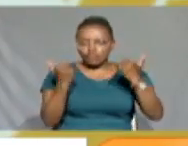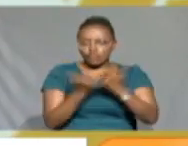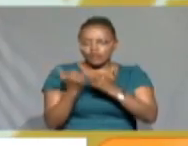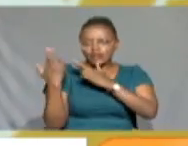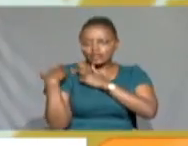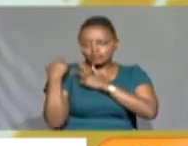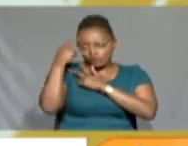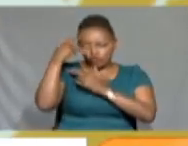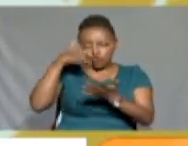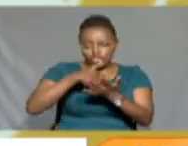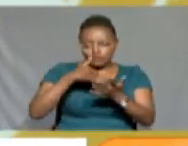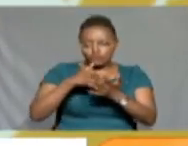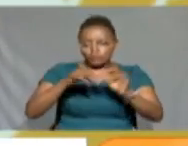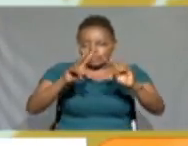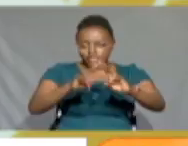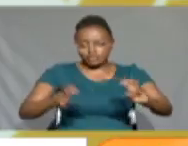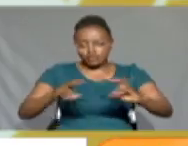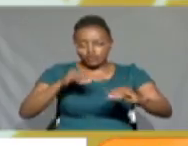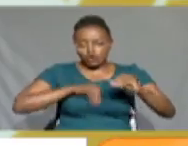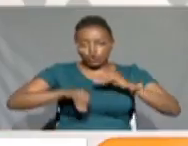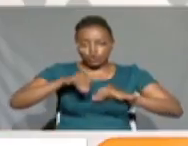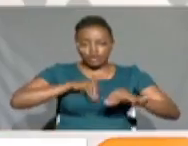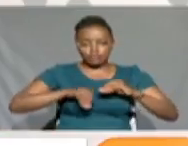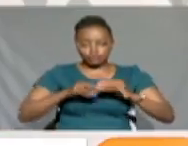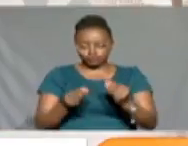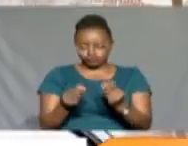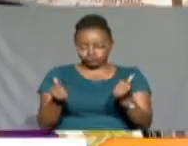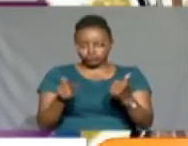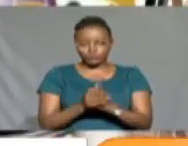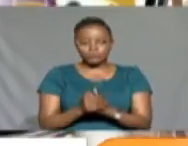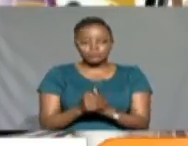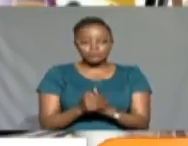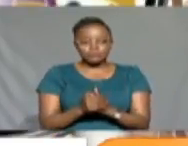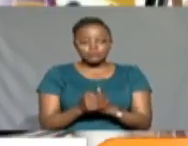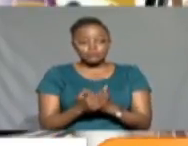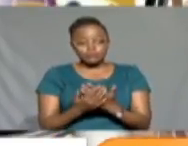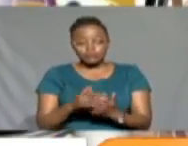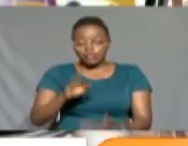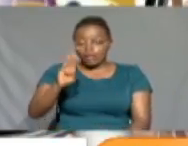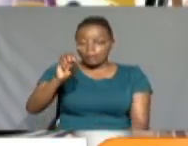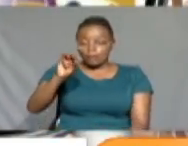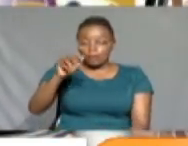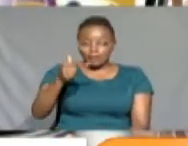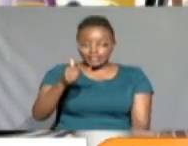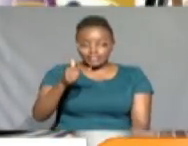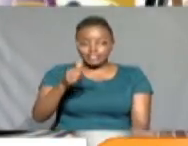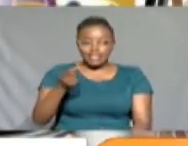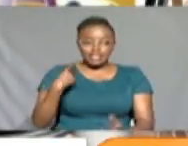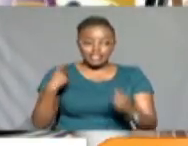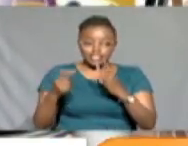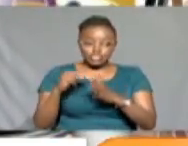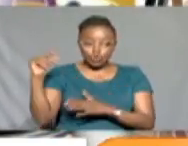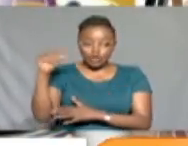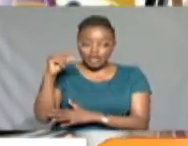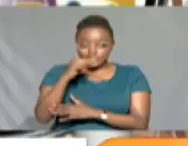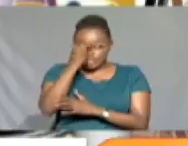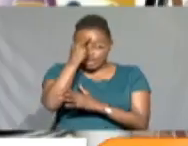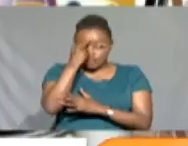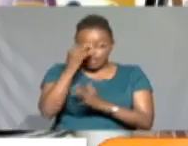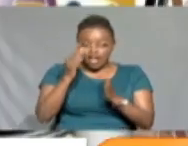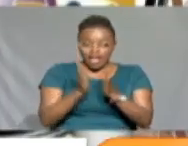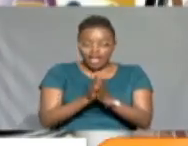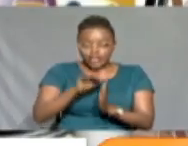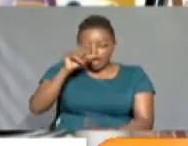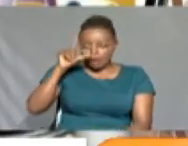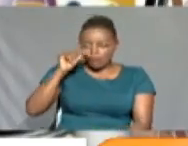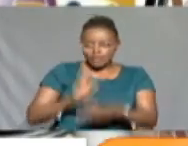for enforcement of anti-corruption measures. The survey also ranking Bomet, Kericho, Garissa, Narok and Mombasa